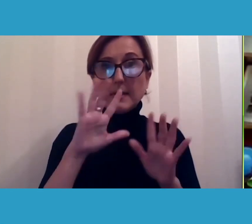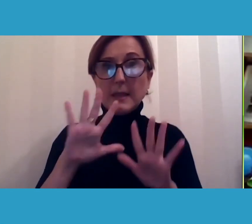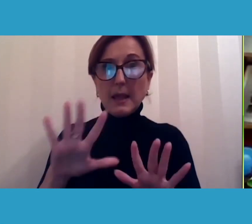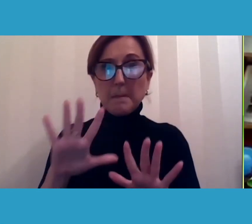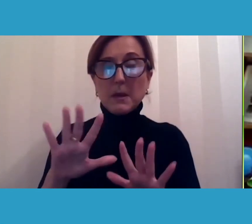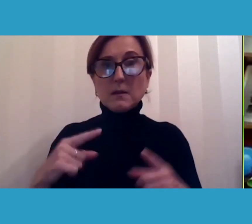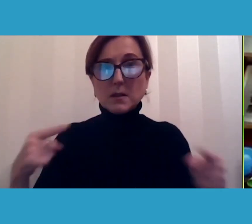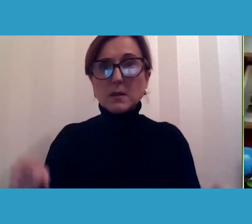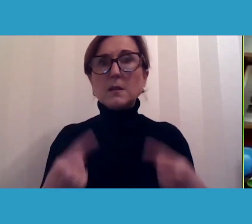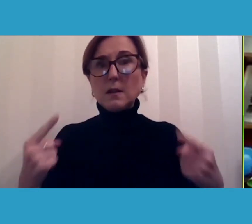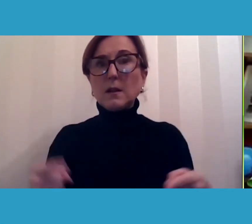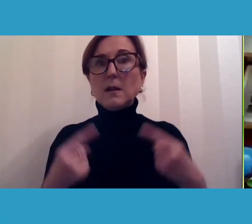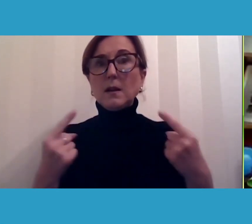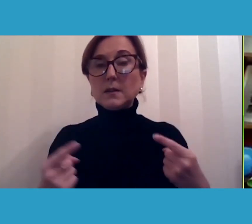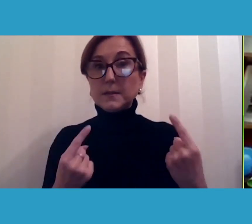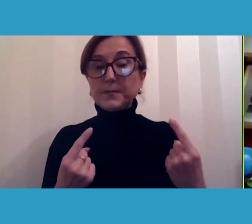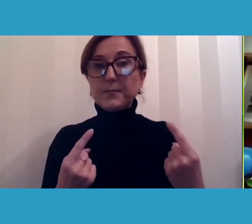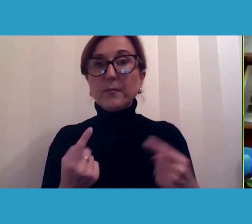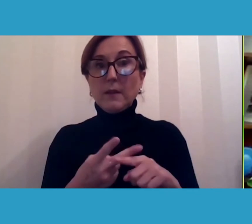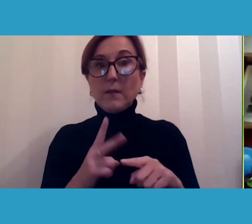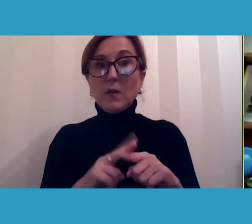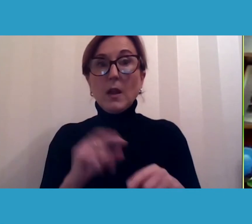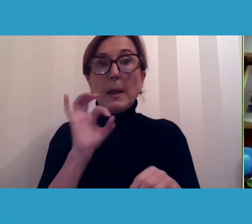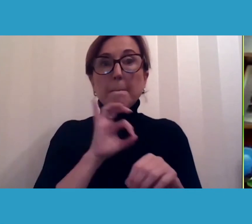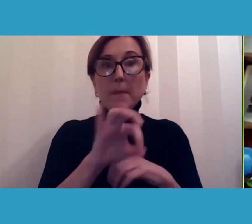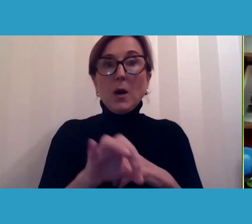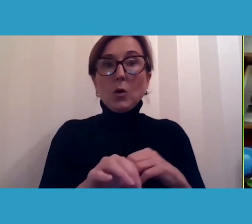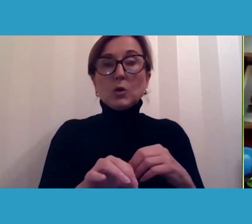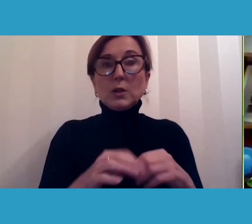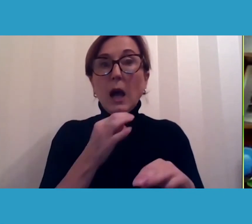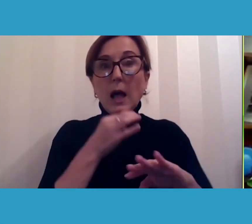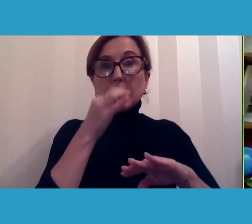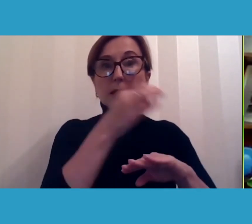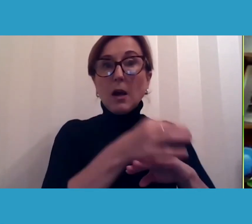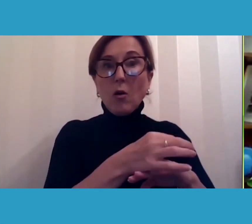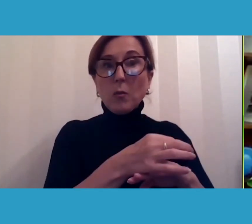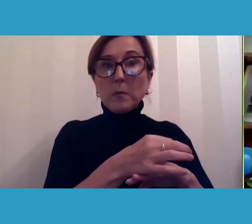neapykantos skatinimu, taip. Galiausiai mes we know that incitement to